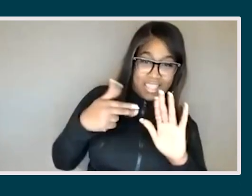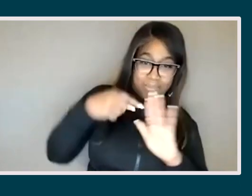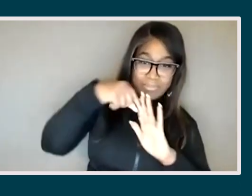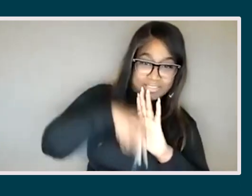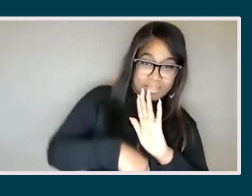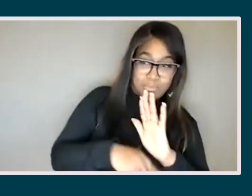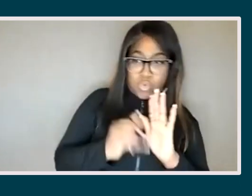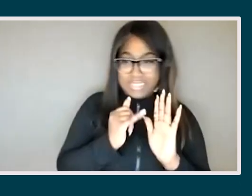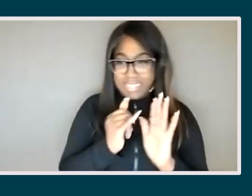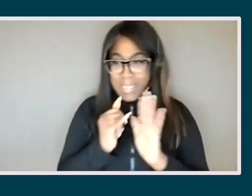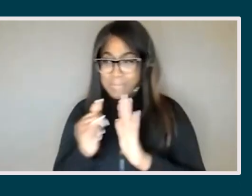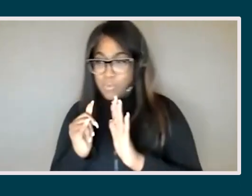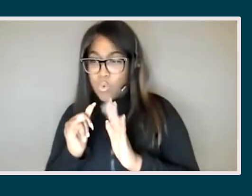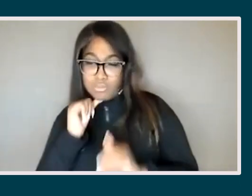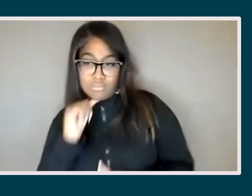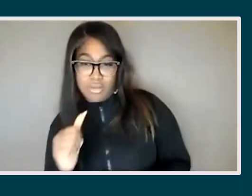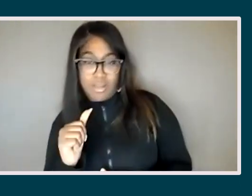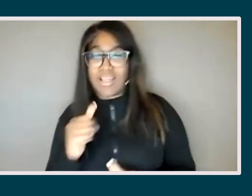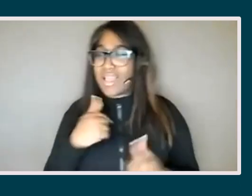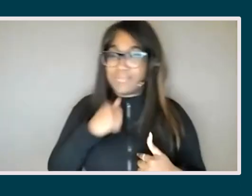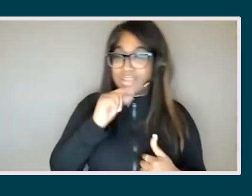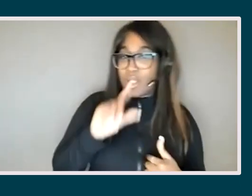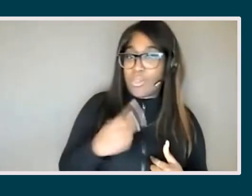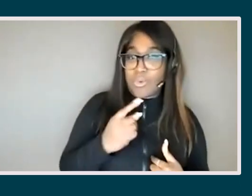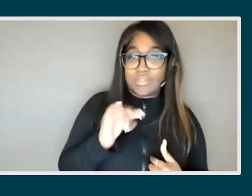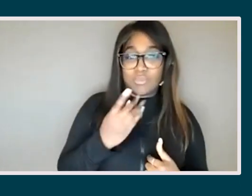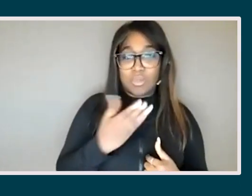And I think that's one of the things that's hopeful too